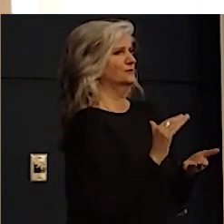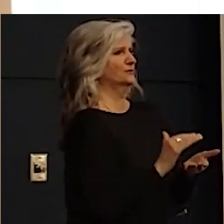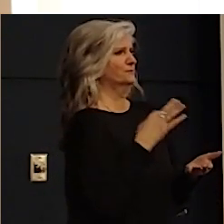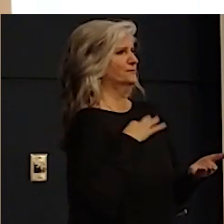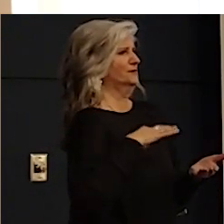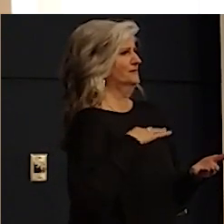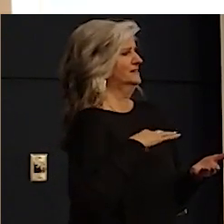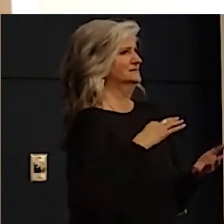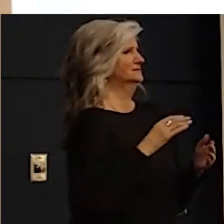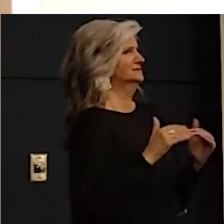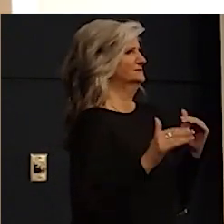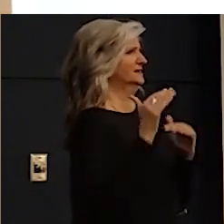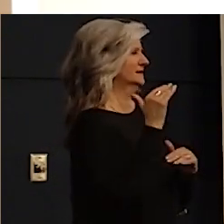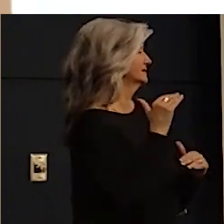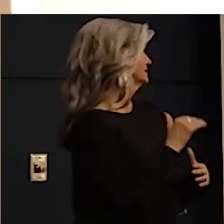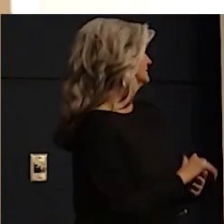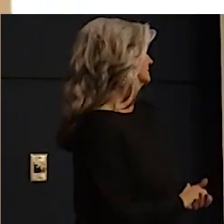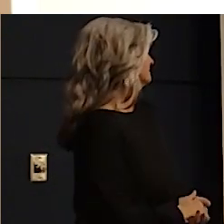is too high.